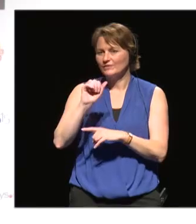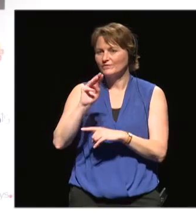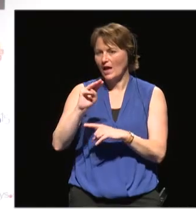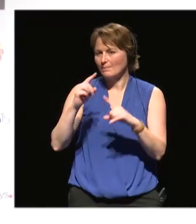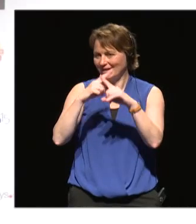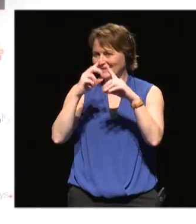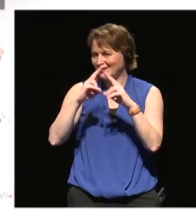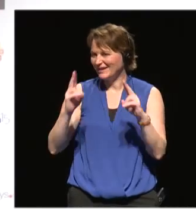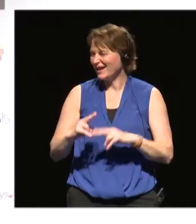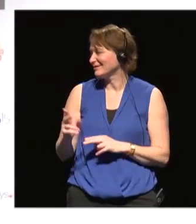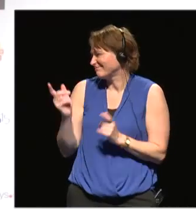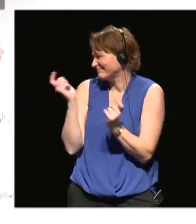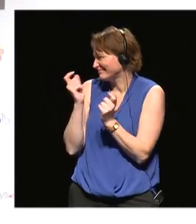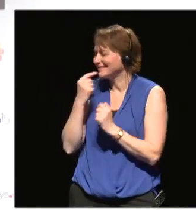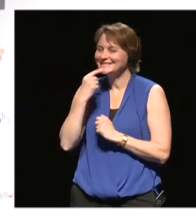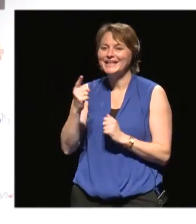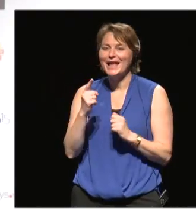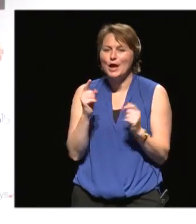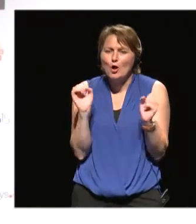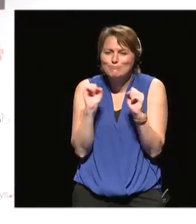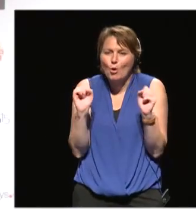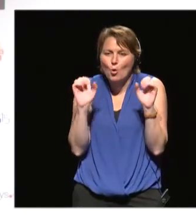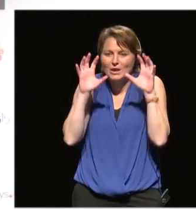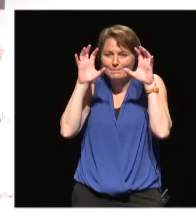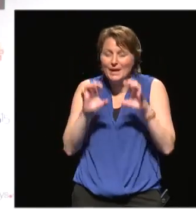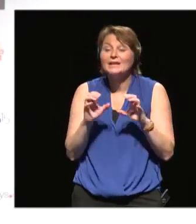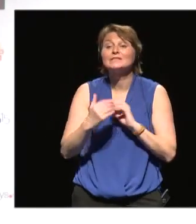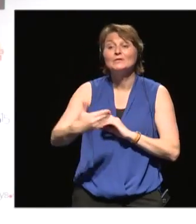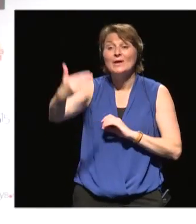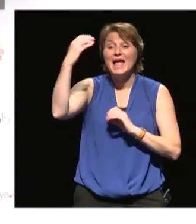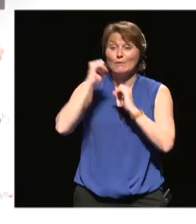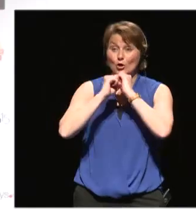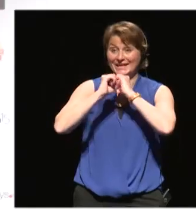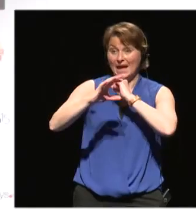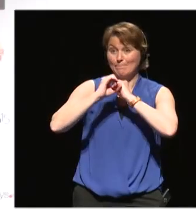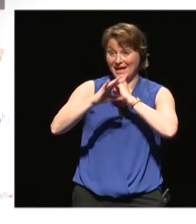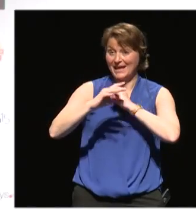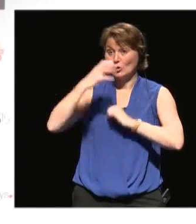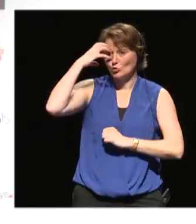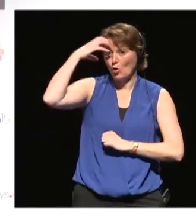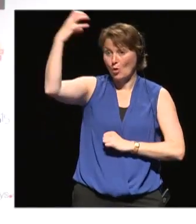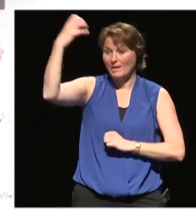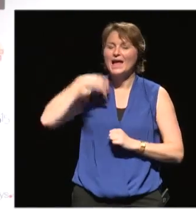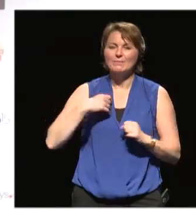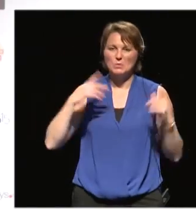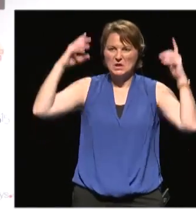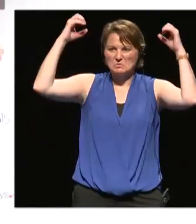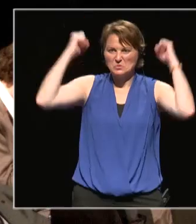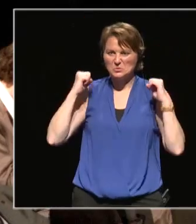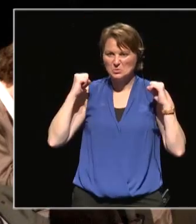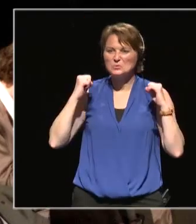mentioned the polar bears. Oxfam had a campaign at the time of Copenhagen. We were all dressed up as polar bears, but basically calling to save the